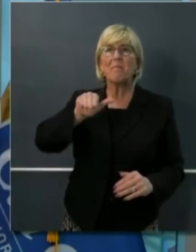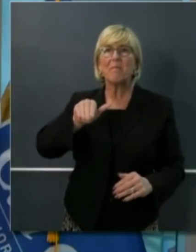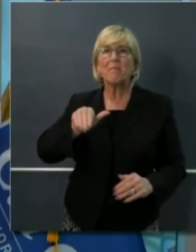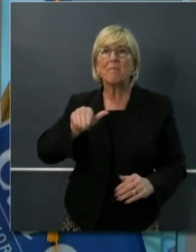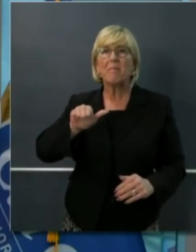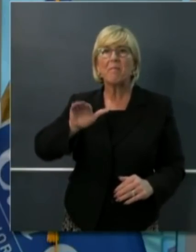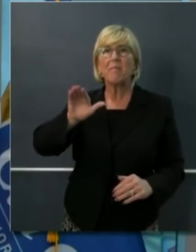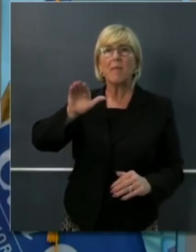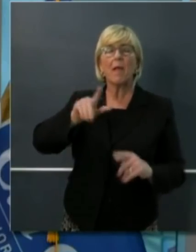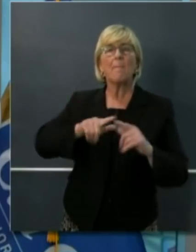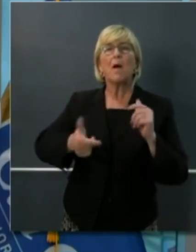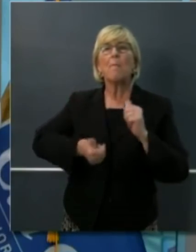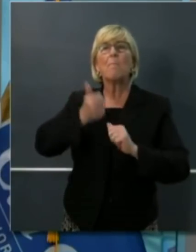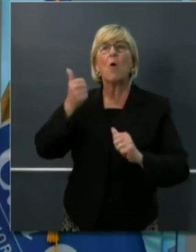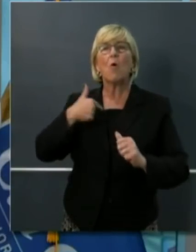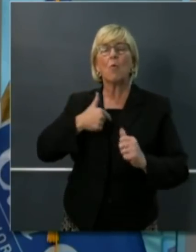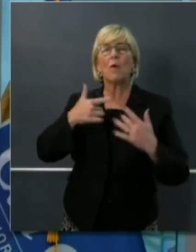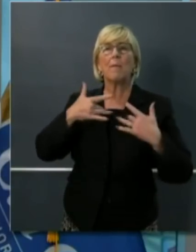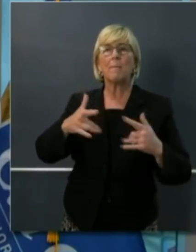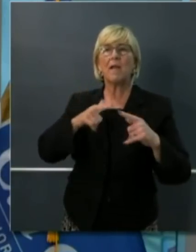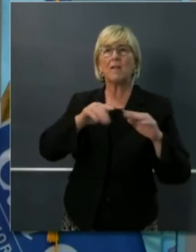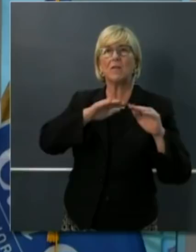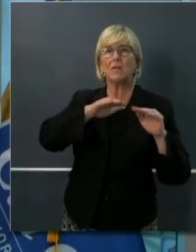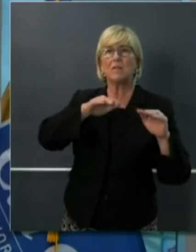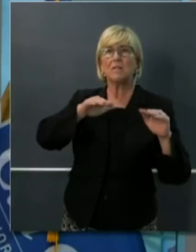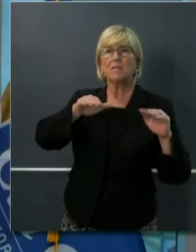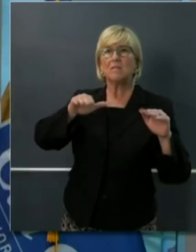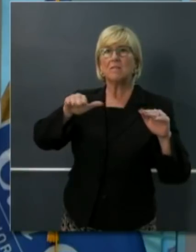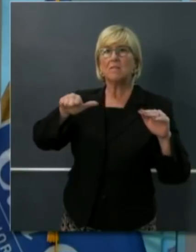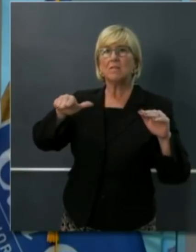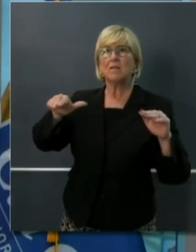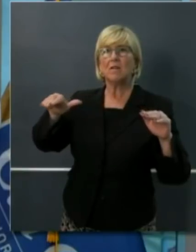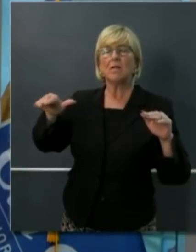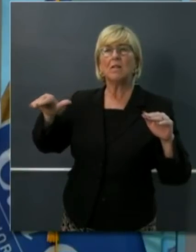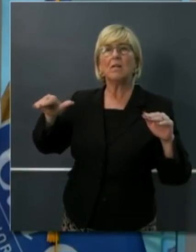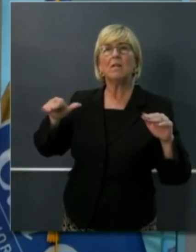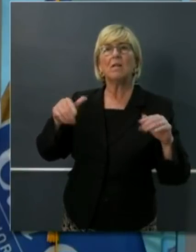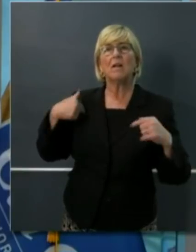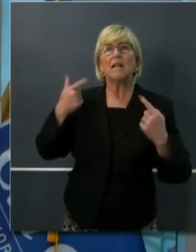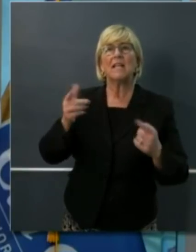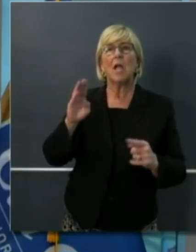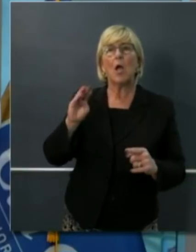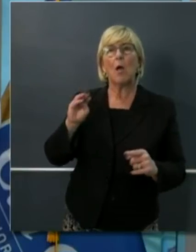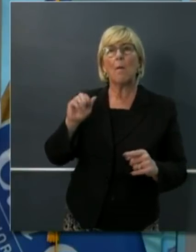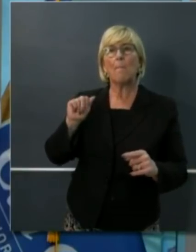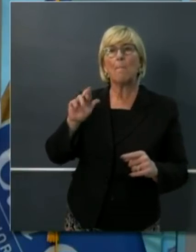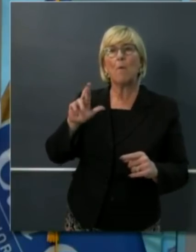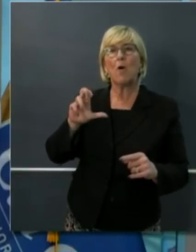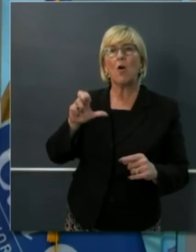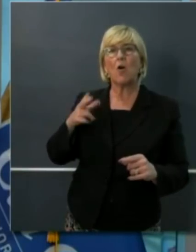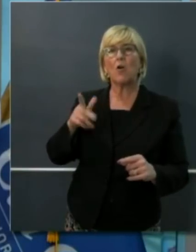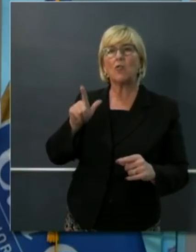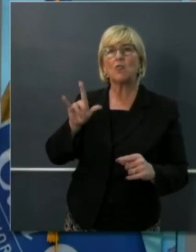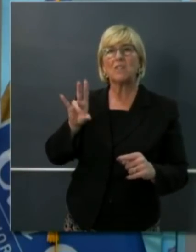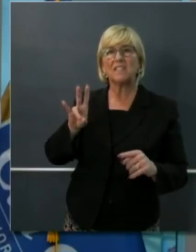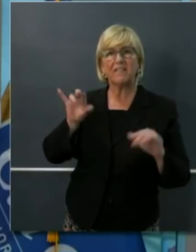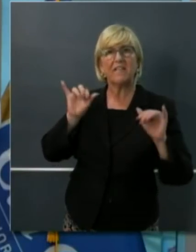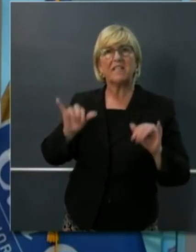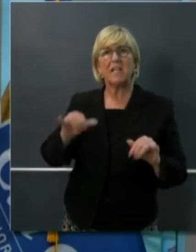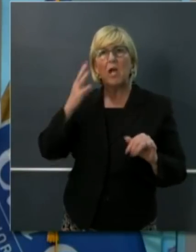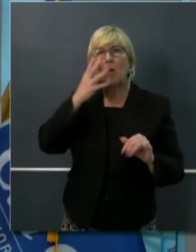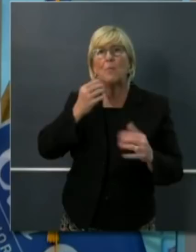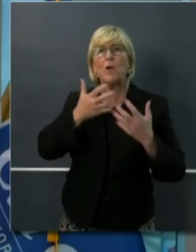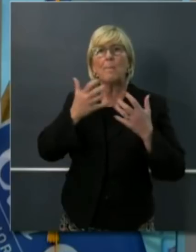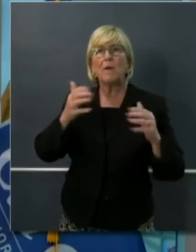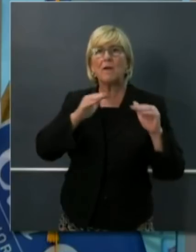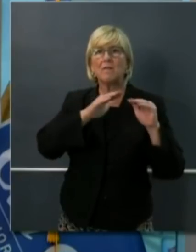have generally stayed, this is since March 27th, we've stayed in this zone of stability, range of stability, that